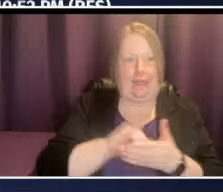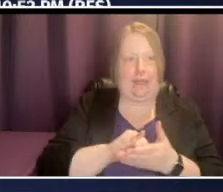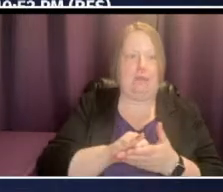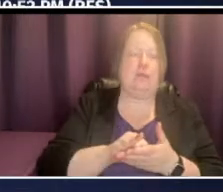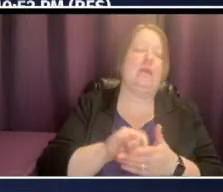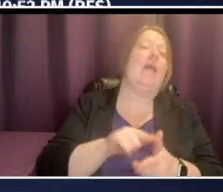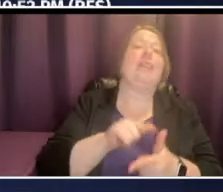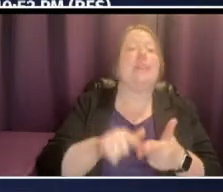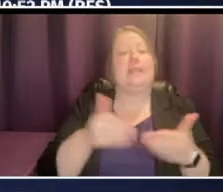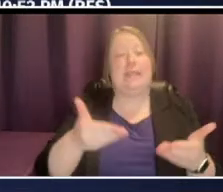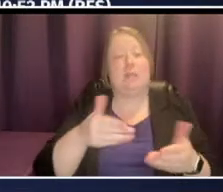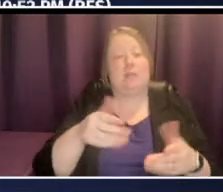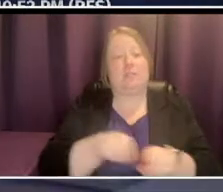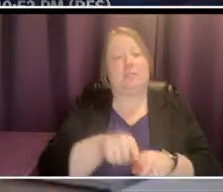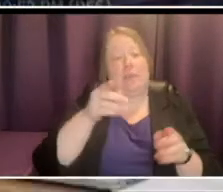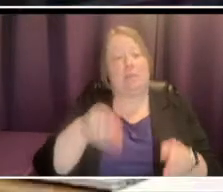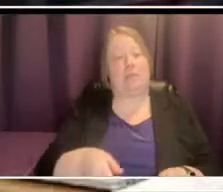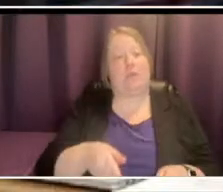committee.